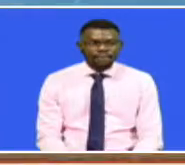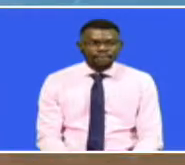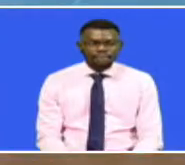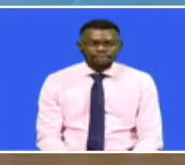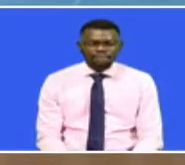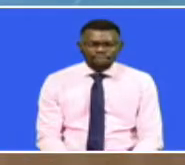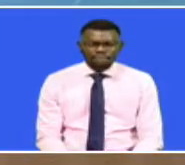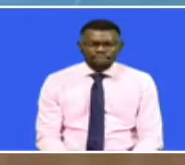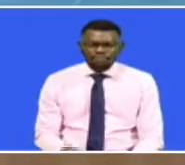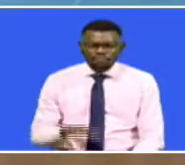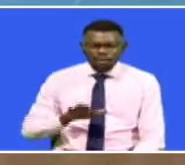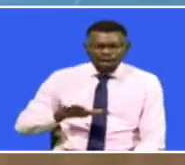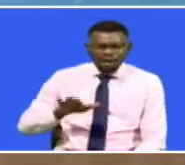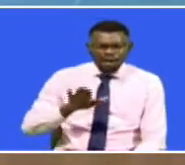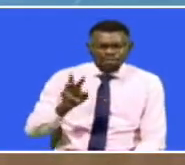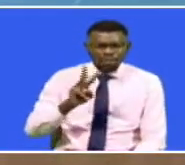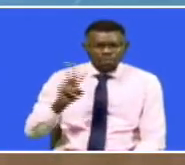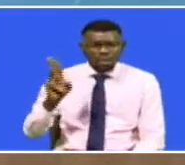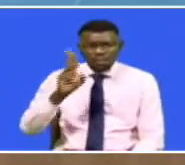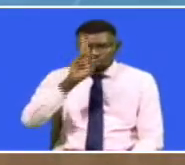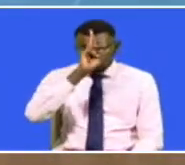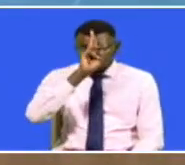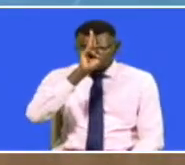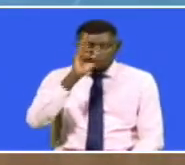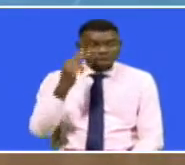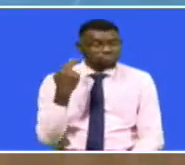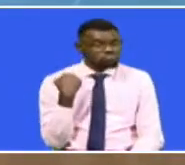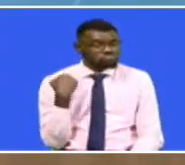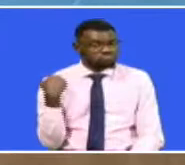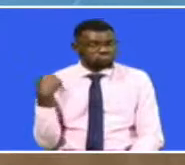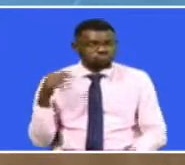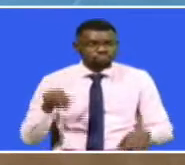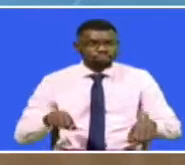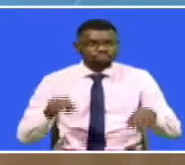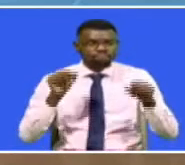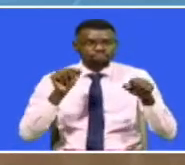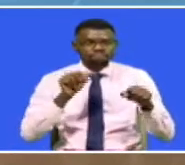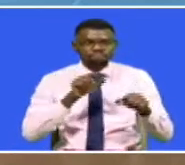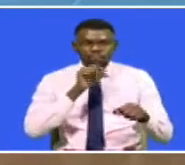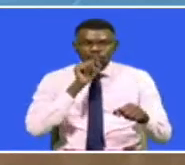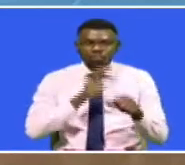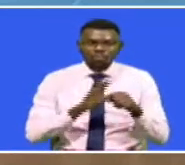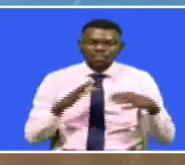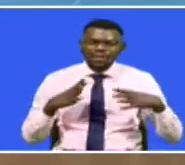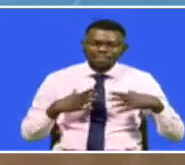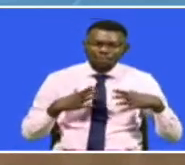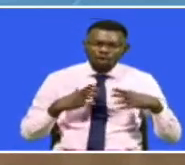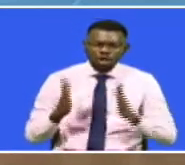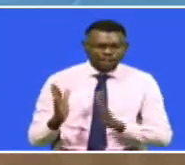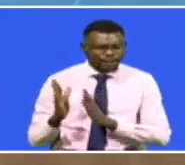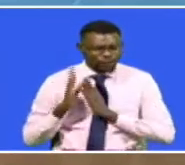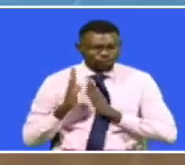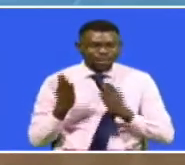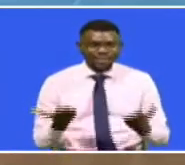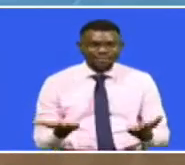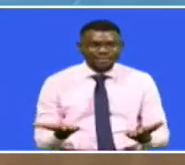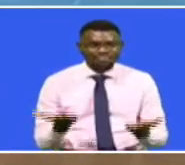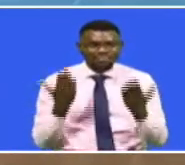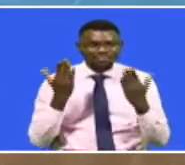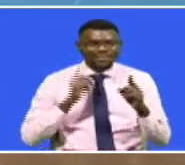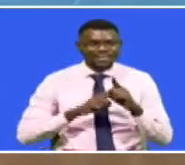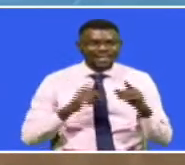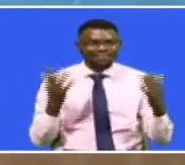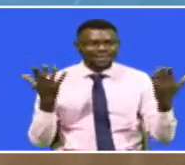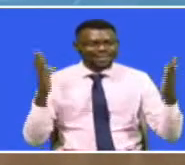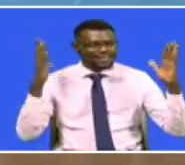Now, Western Region Police Commander Kiprono Langat has assured residents of the region of tightened security during this Christmas festive